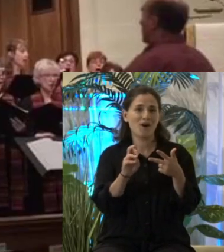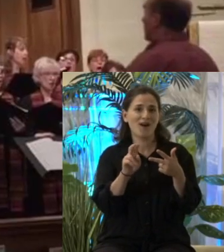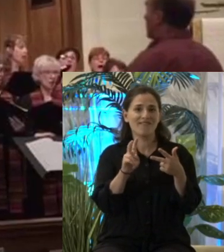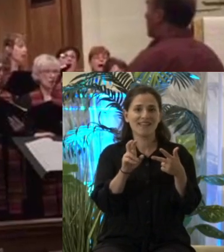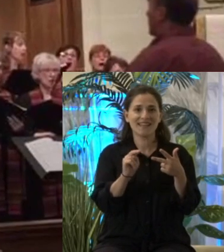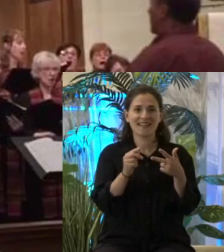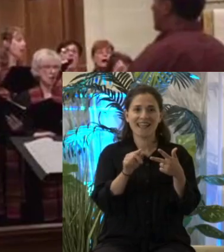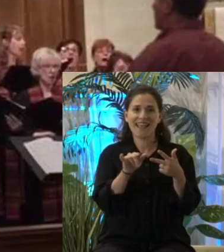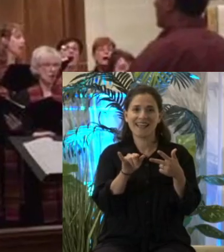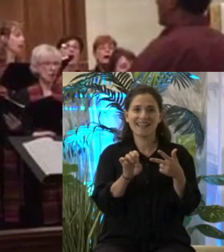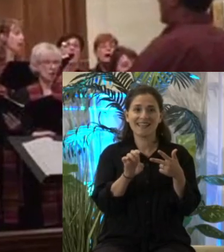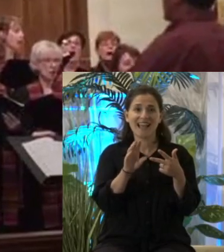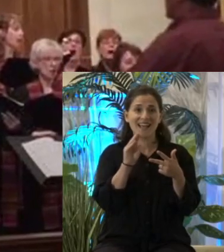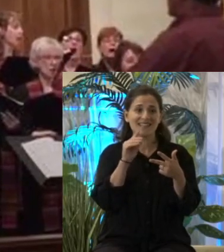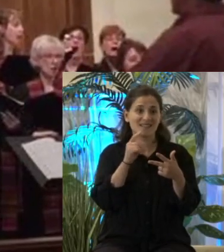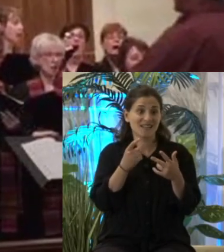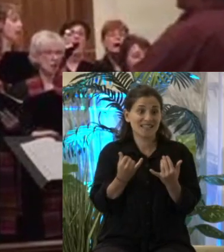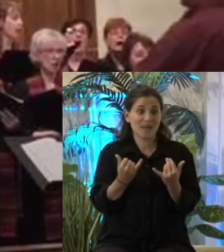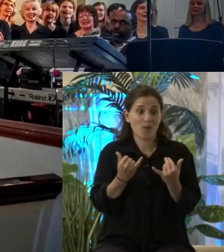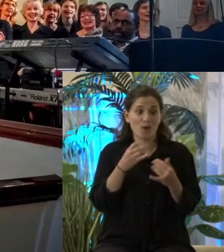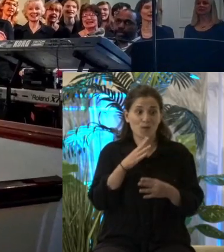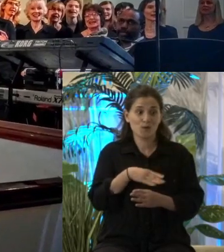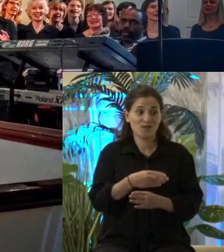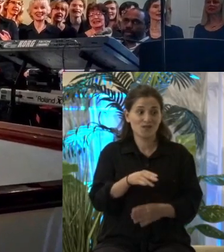then contemporary music too.